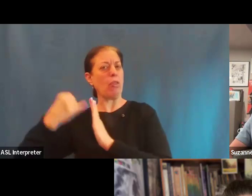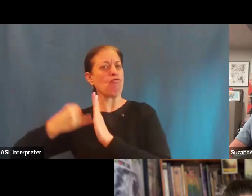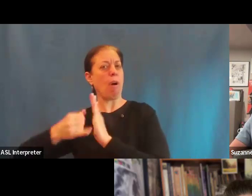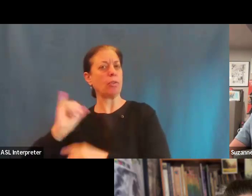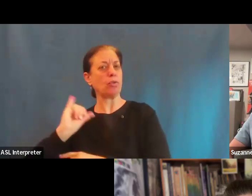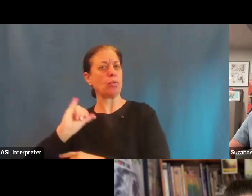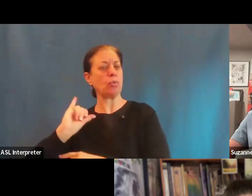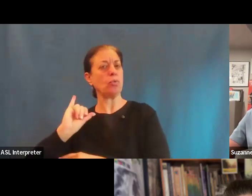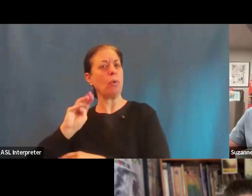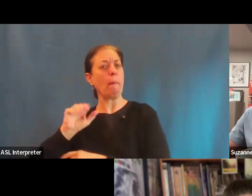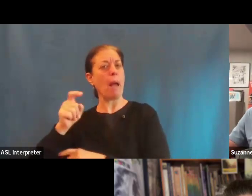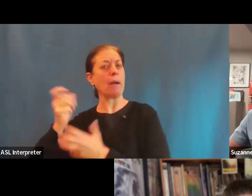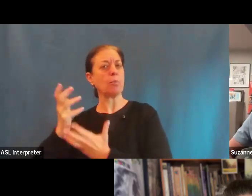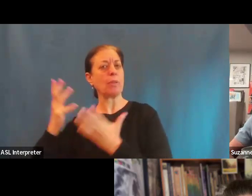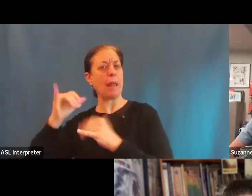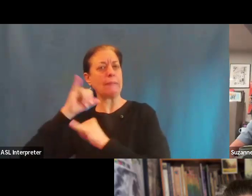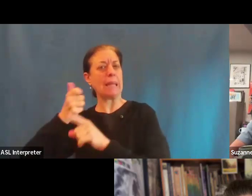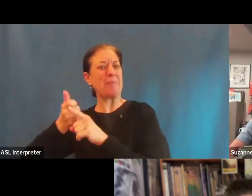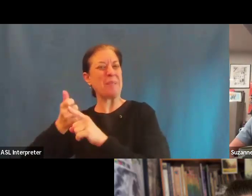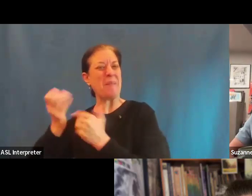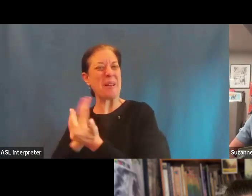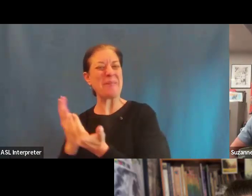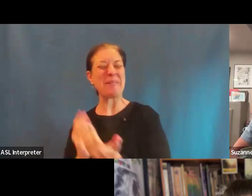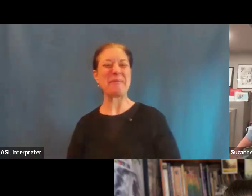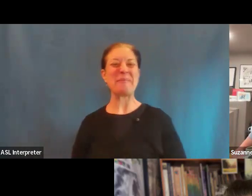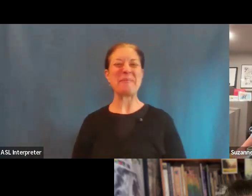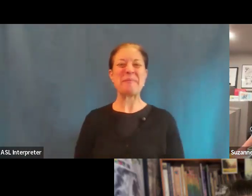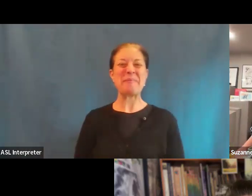of silly yourself. So anyway.